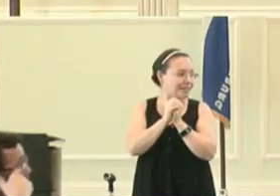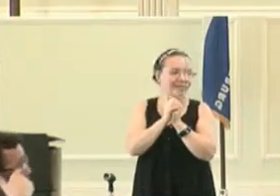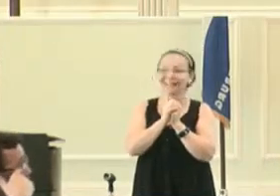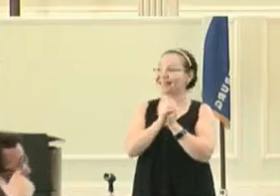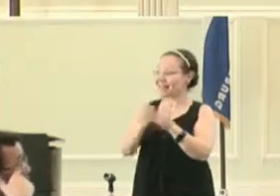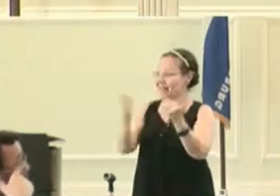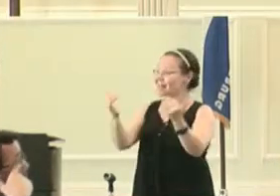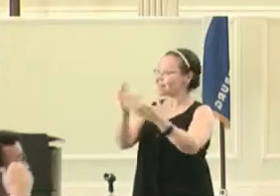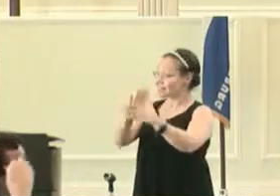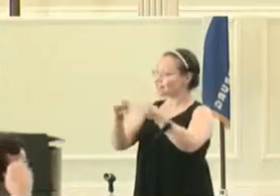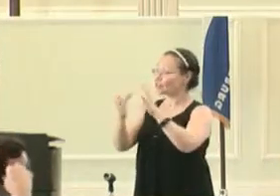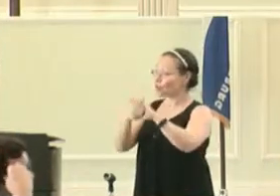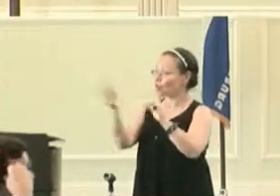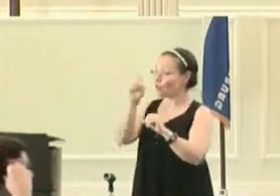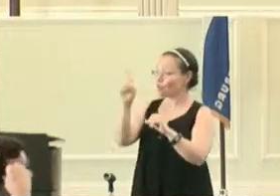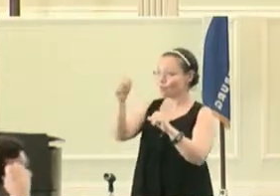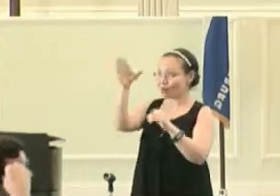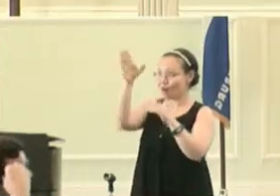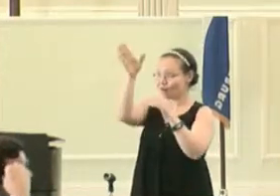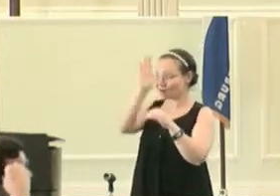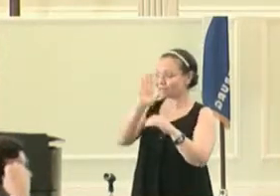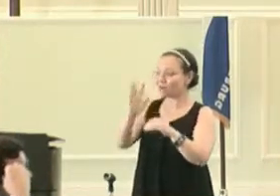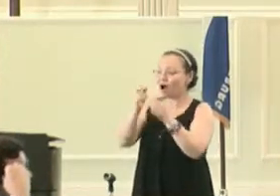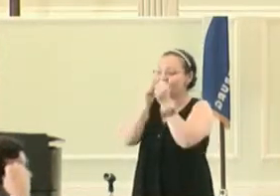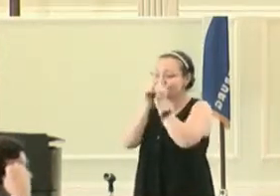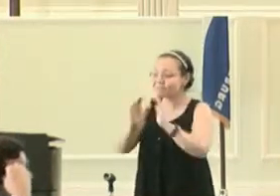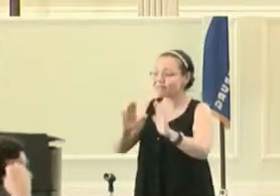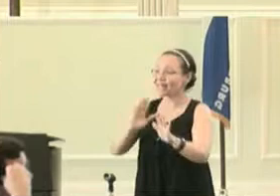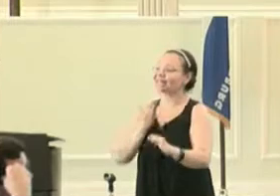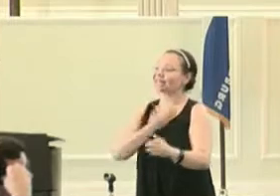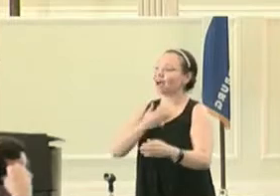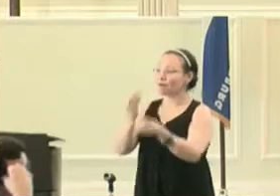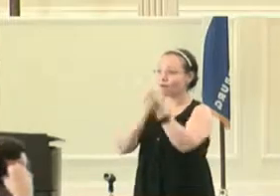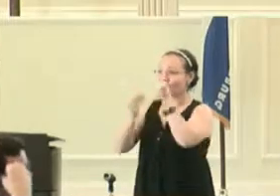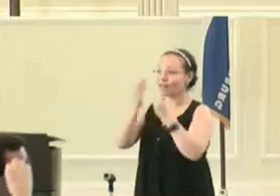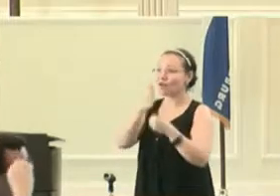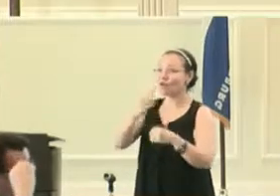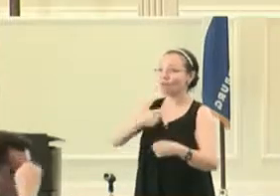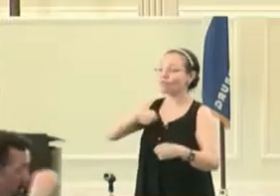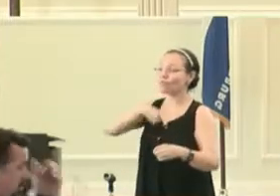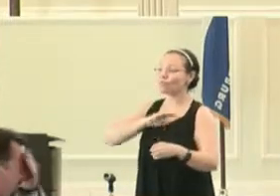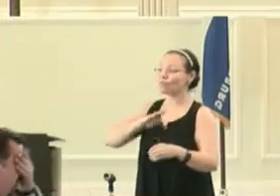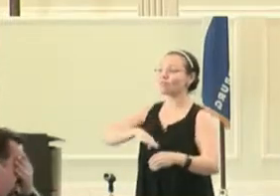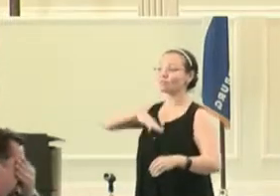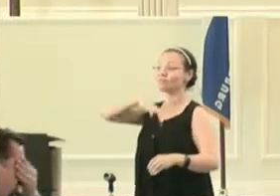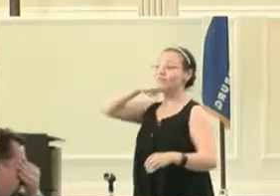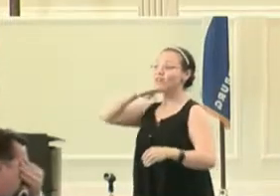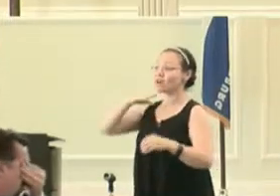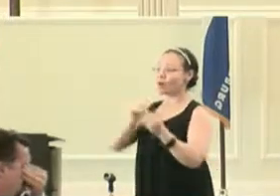story of where God blessed the food that we had, and we were able to feed